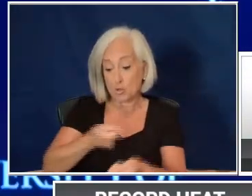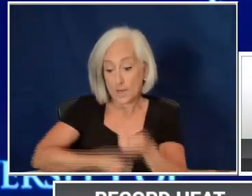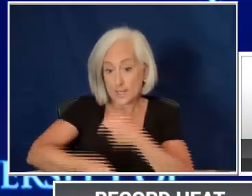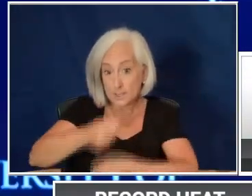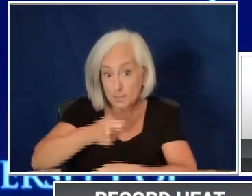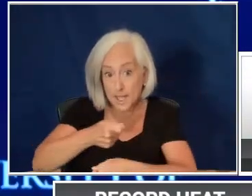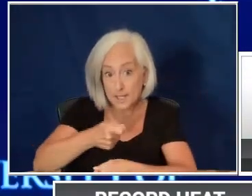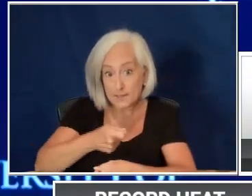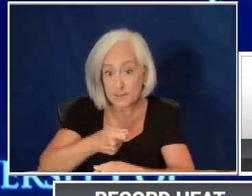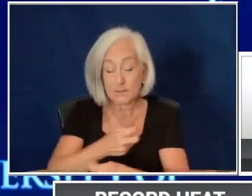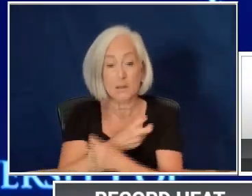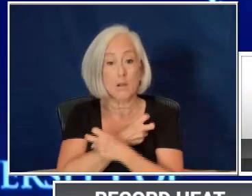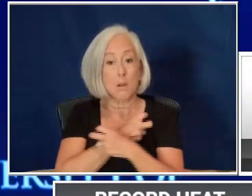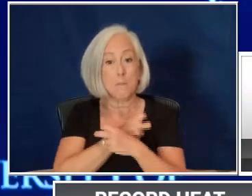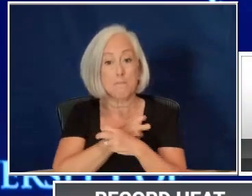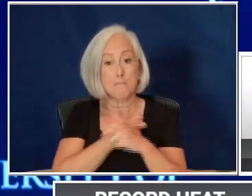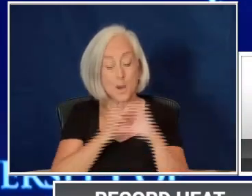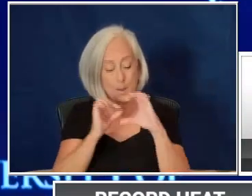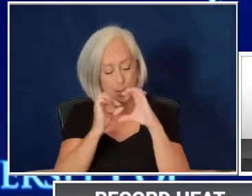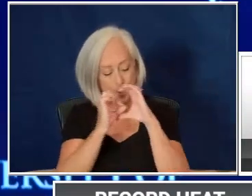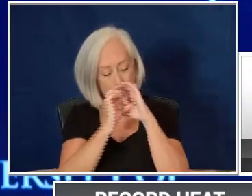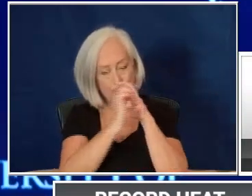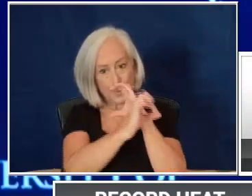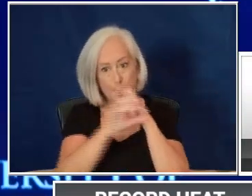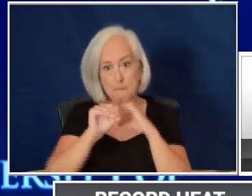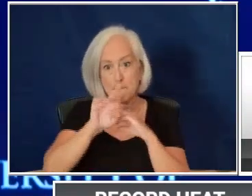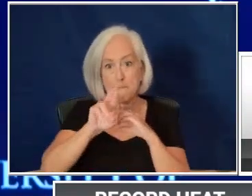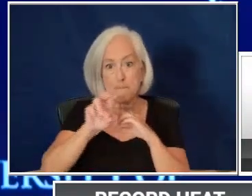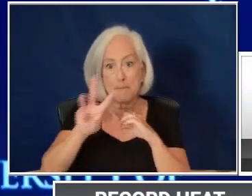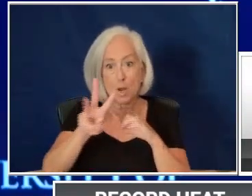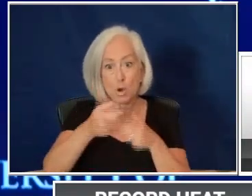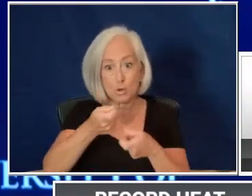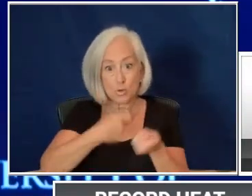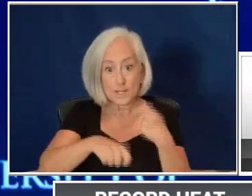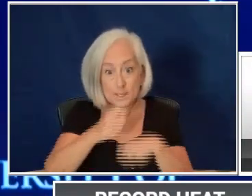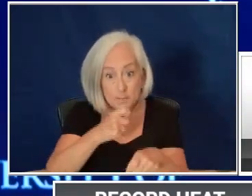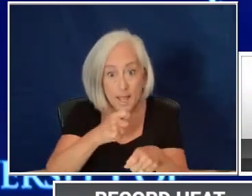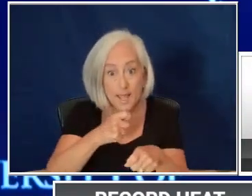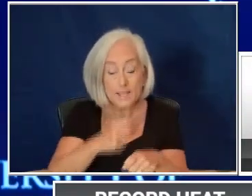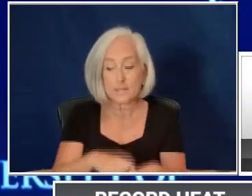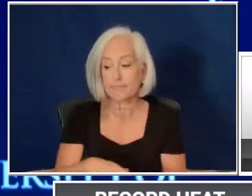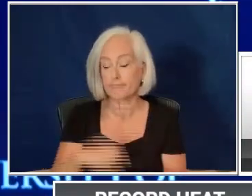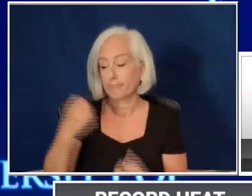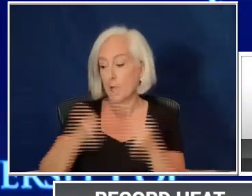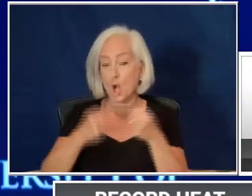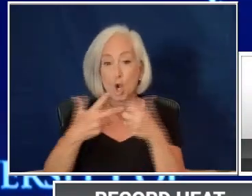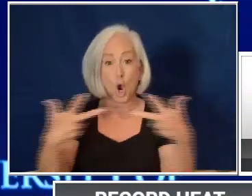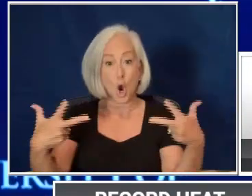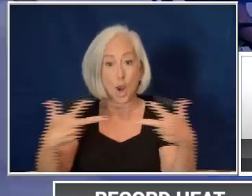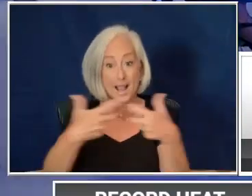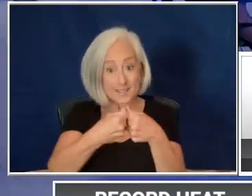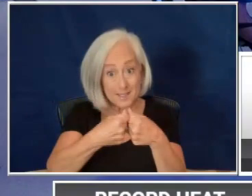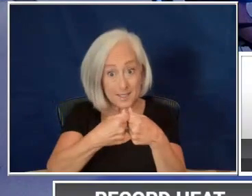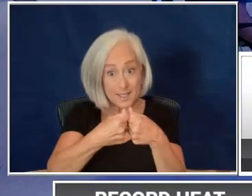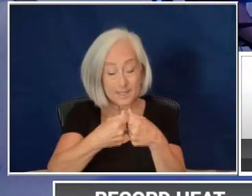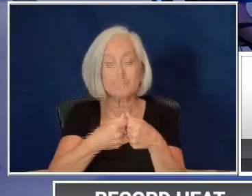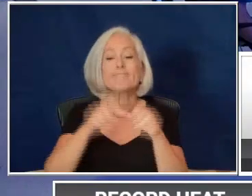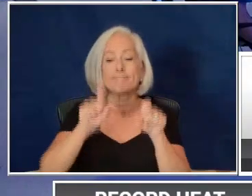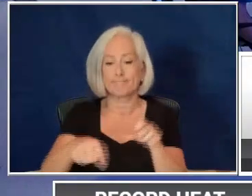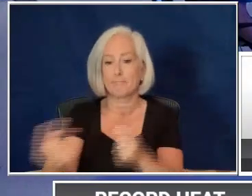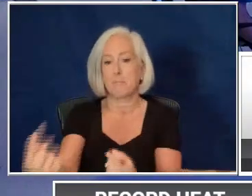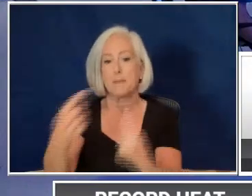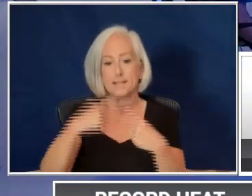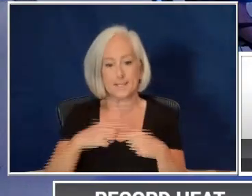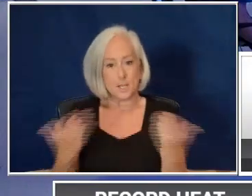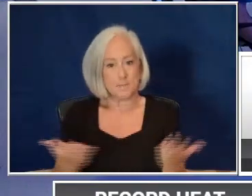transplant, sometimes even a car accident with multiple fractures. They need to spend some time with us in rehabilitation. So fair to